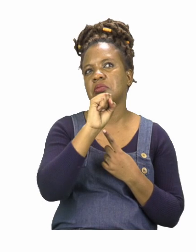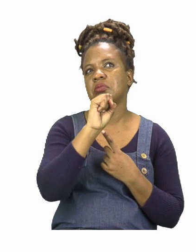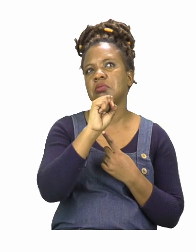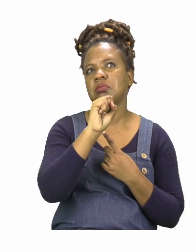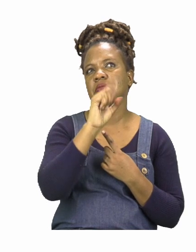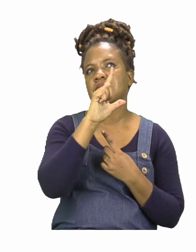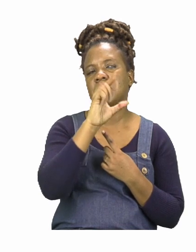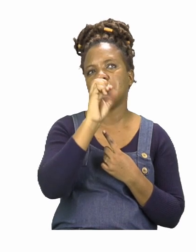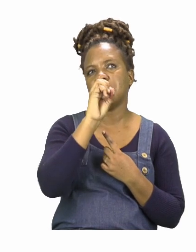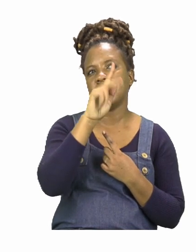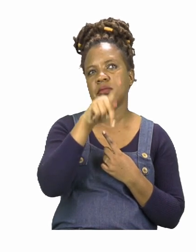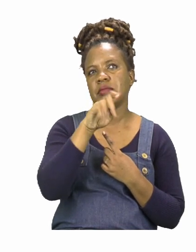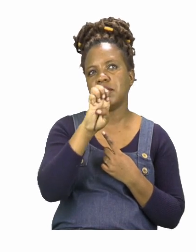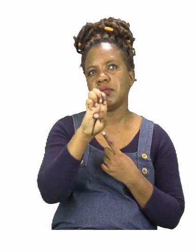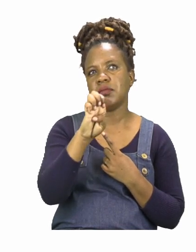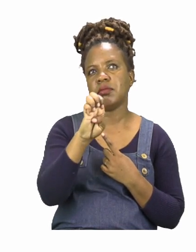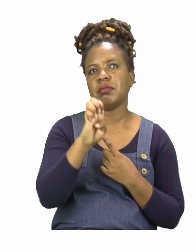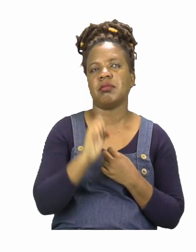slope,